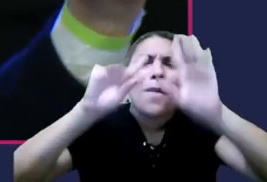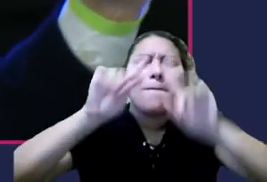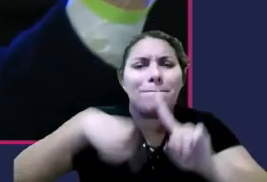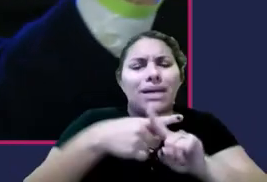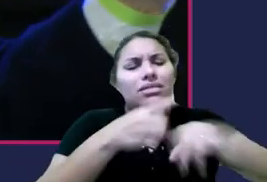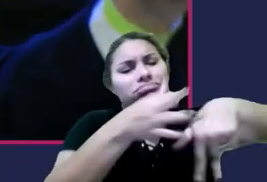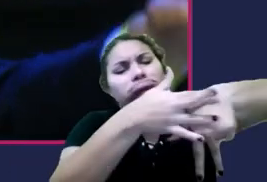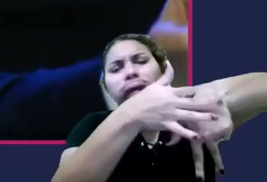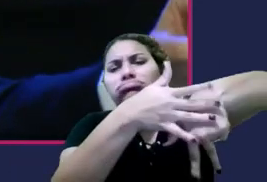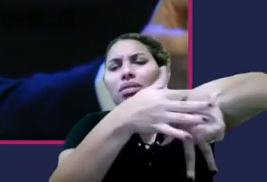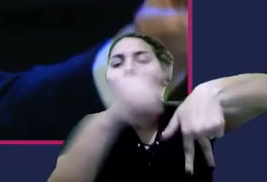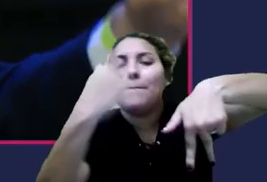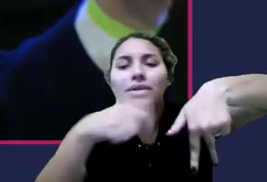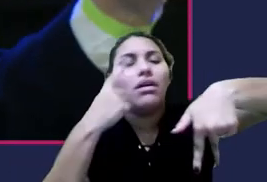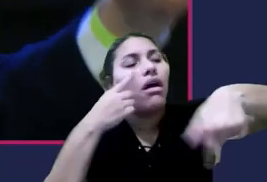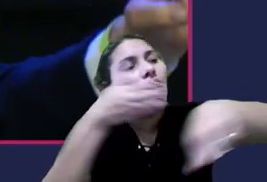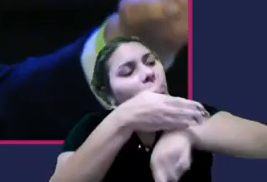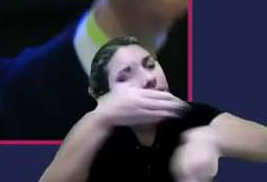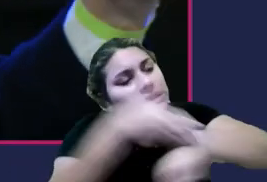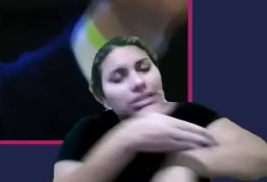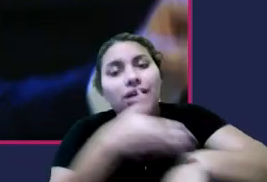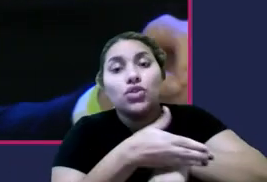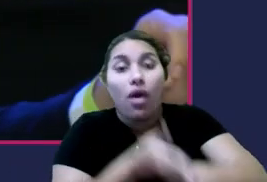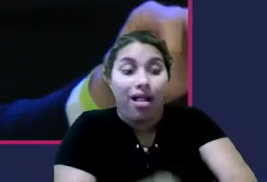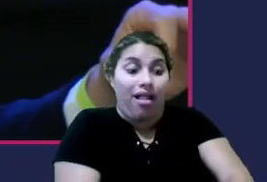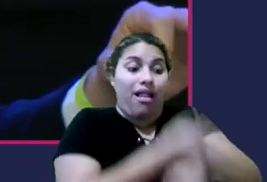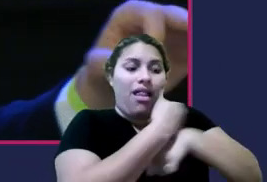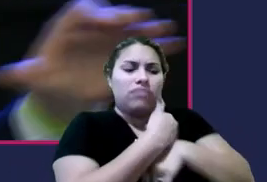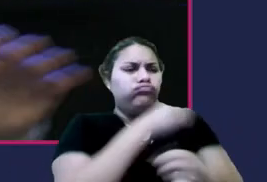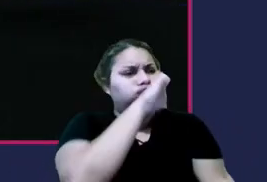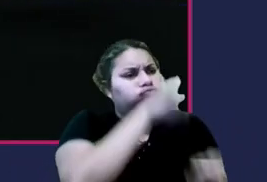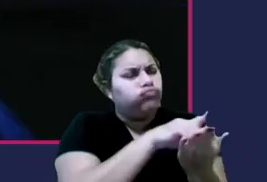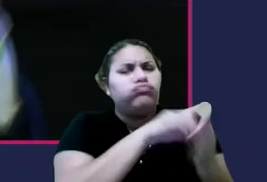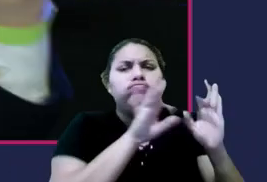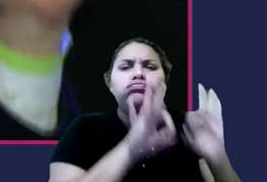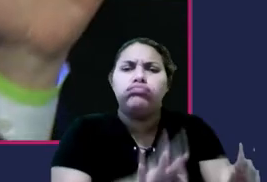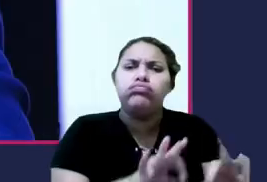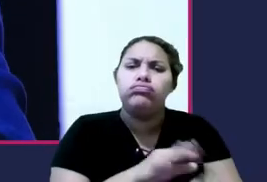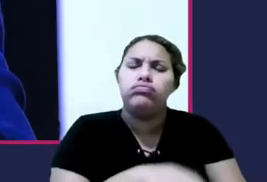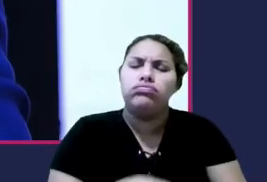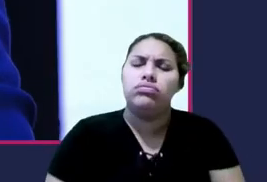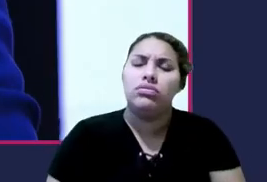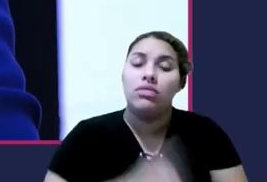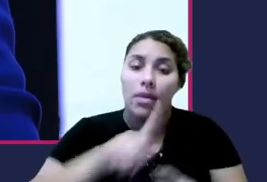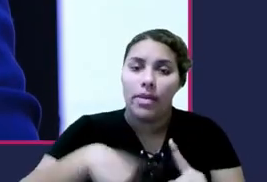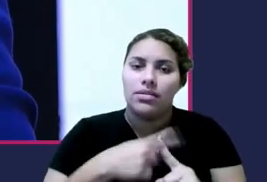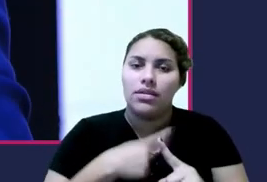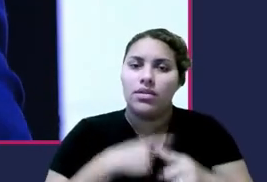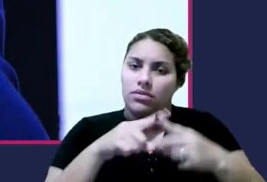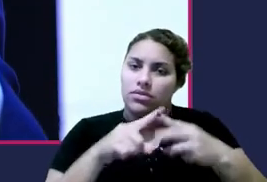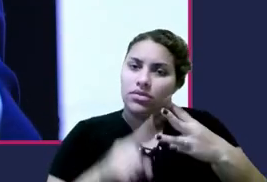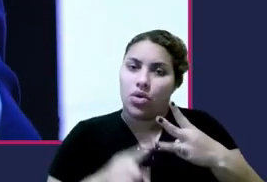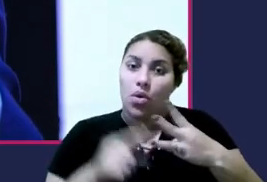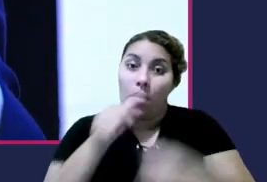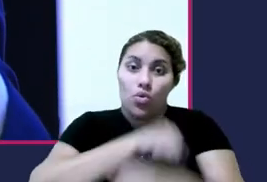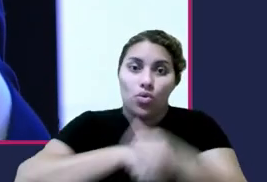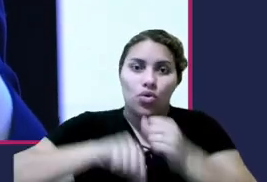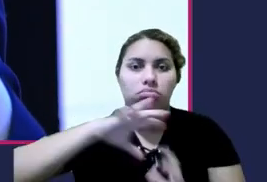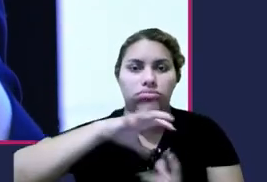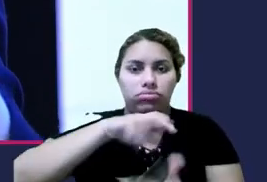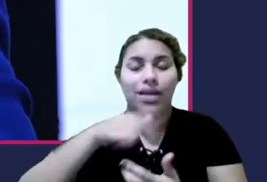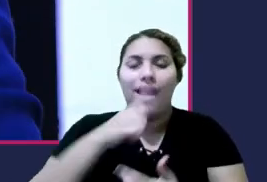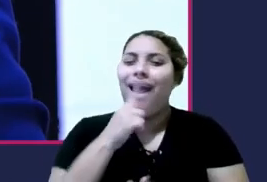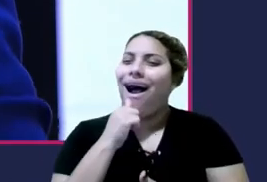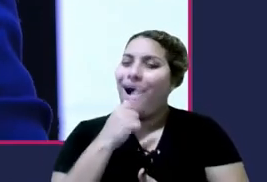and more that this patient need to have early access to diagnostic. And we have